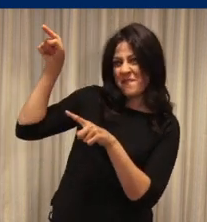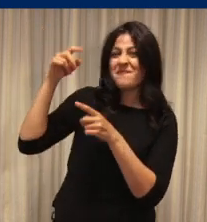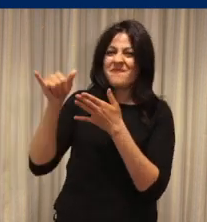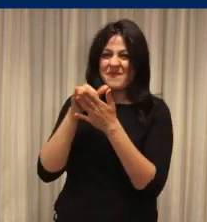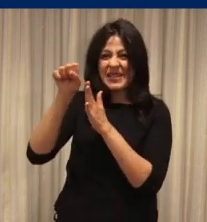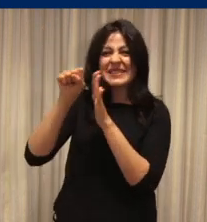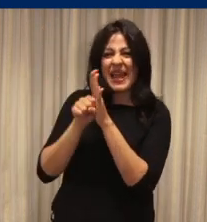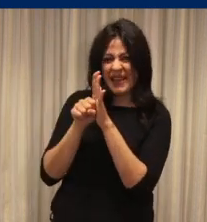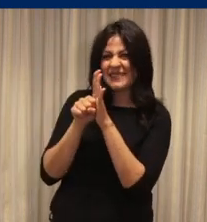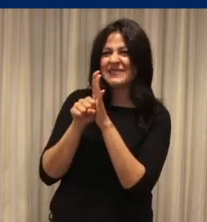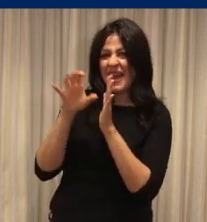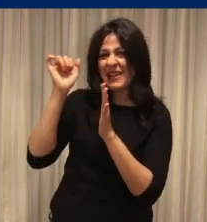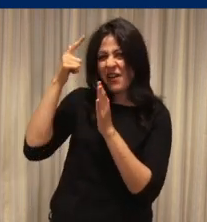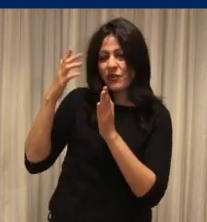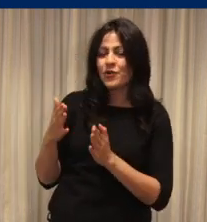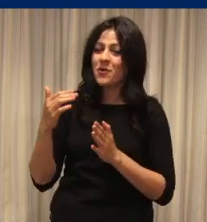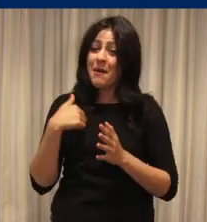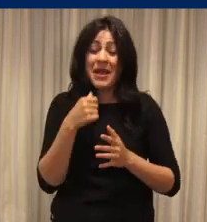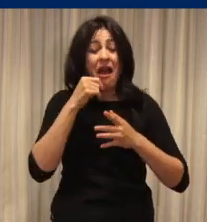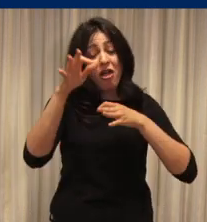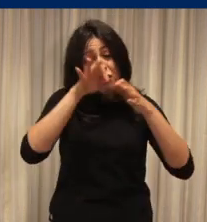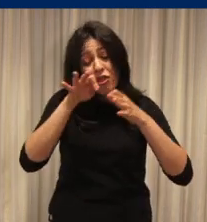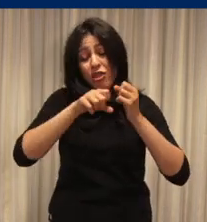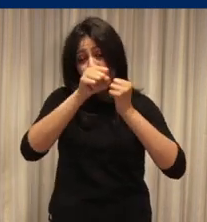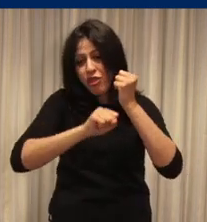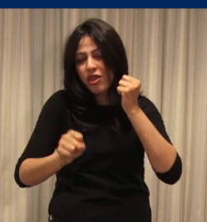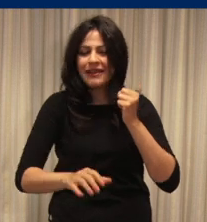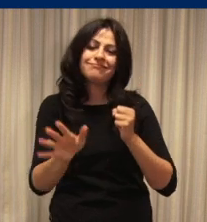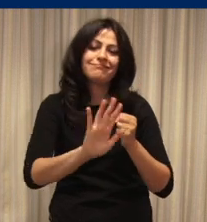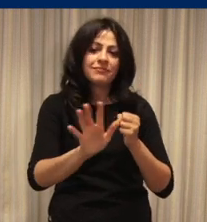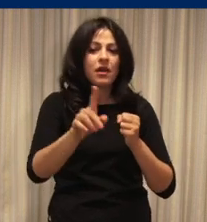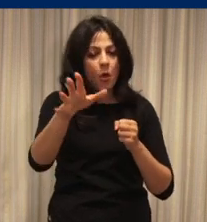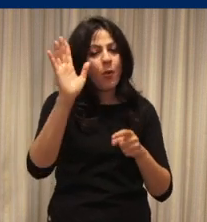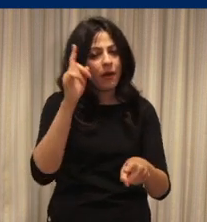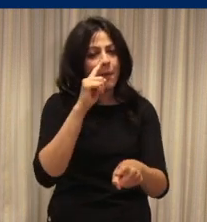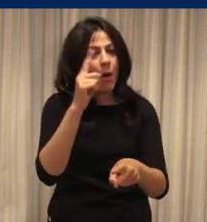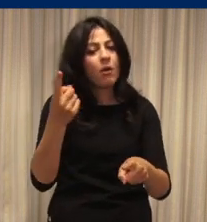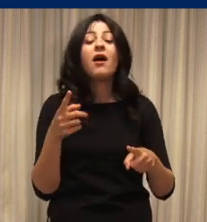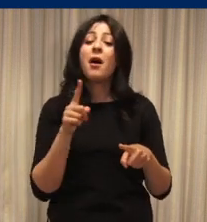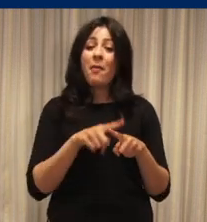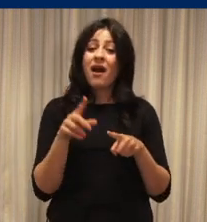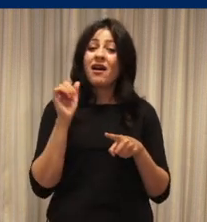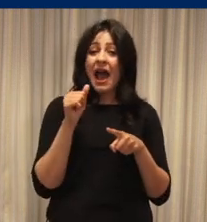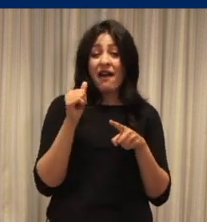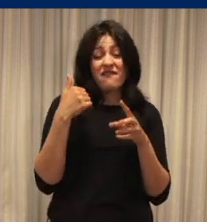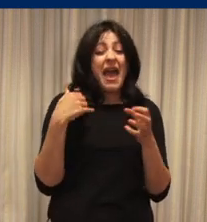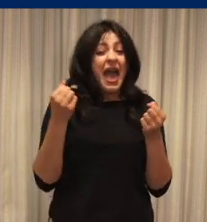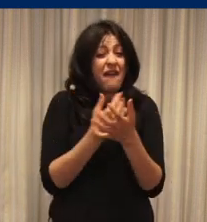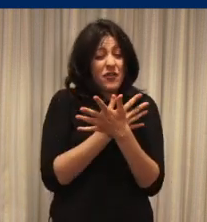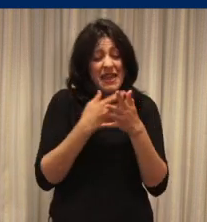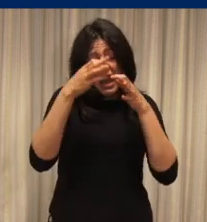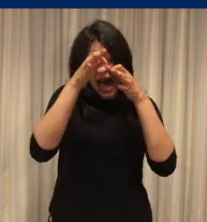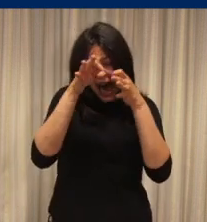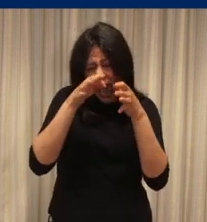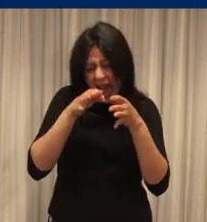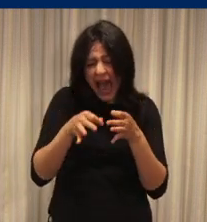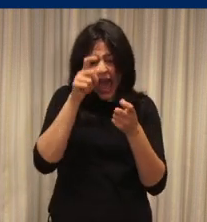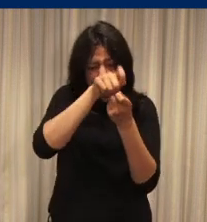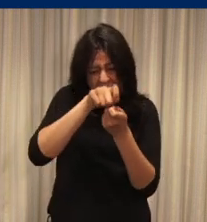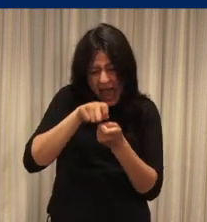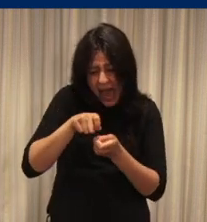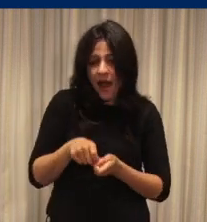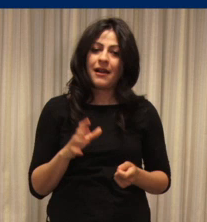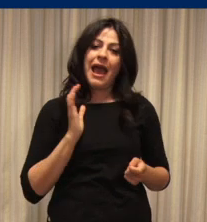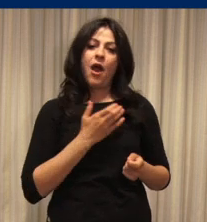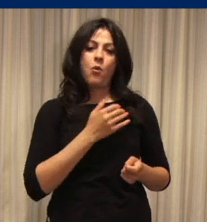probably potentially fall asleep. But all the detailed breakdown of these metrics is on our website as well as the New York